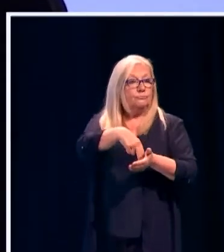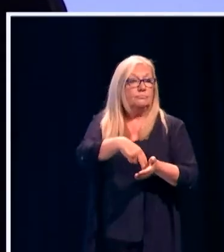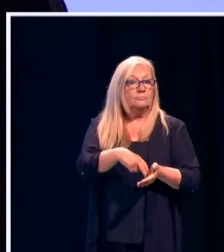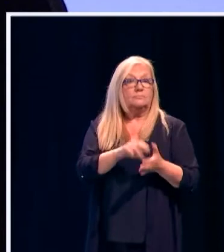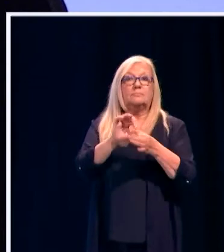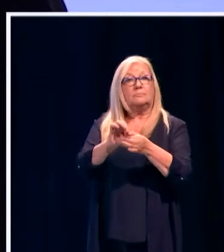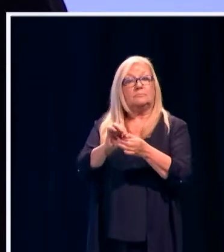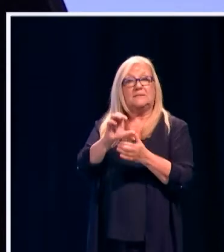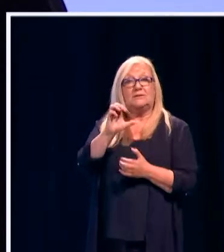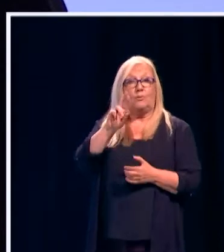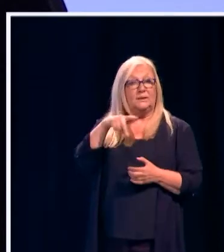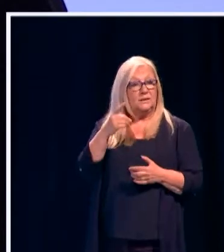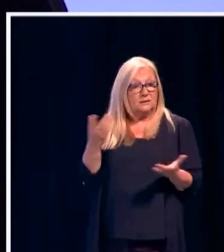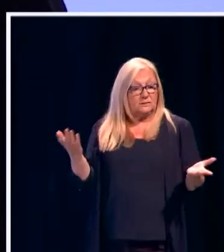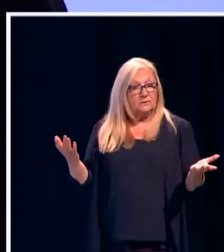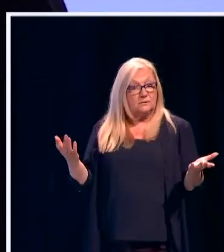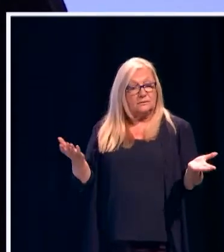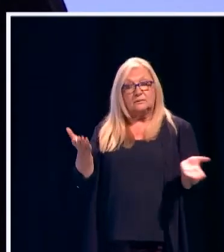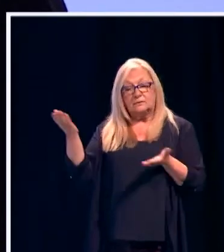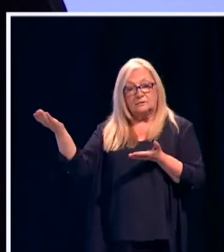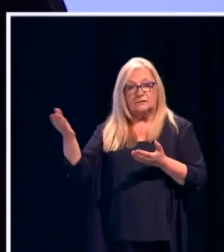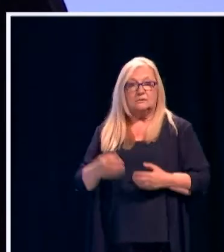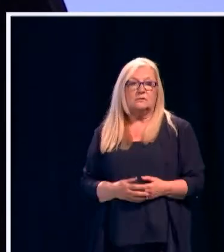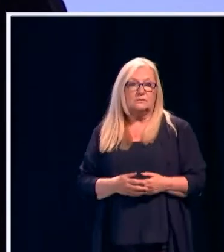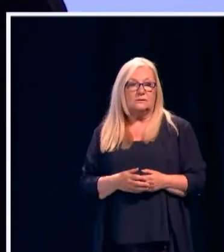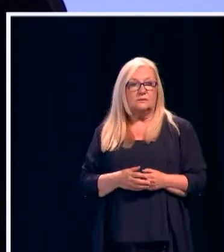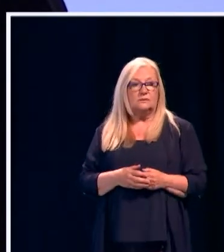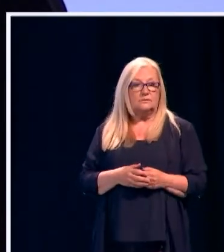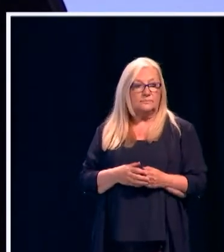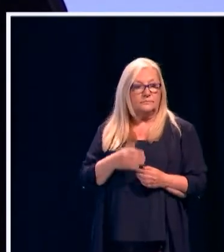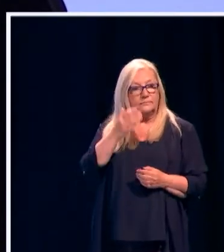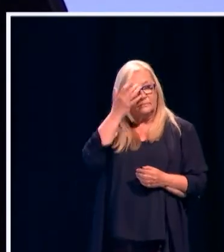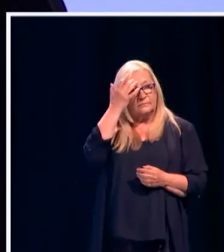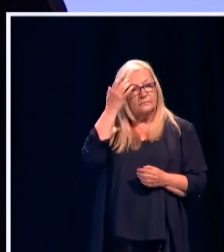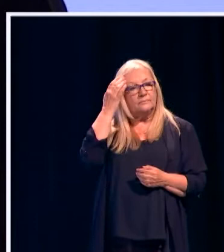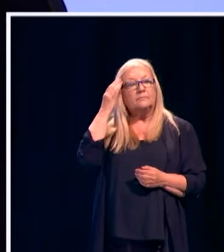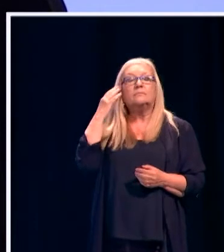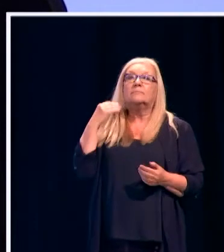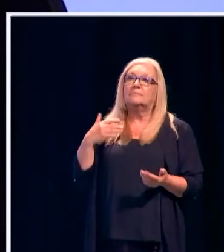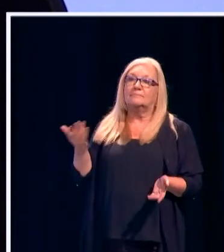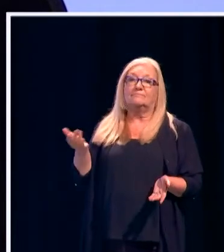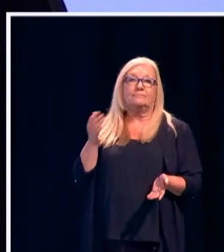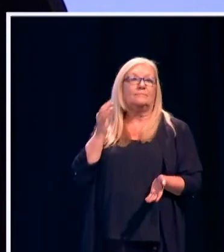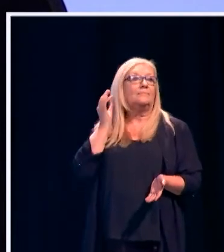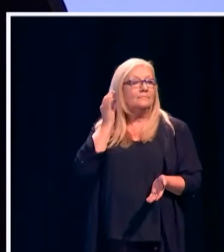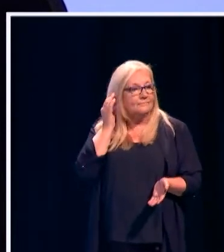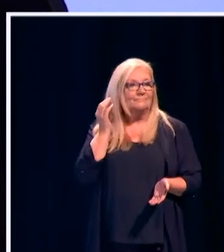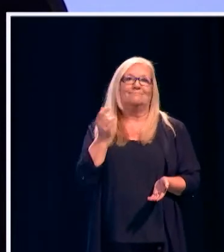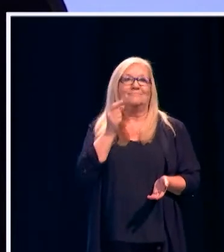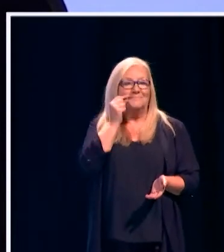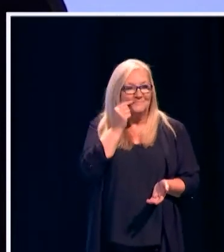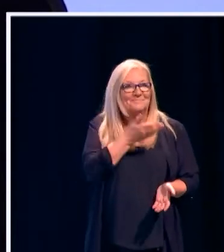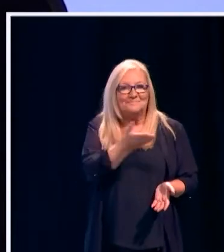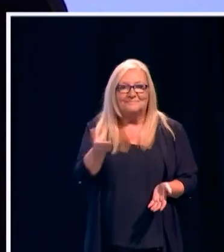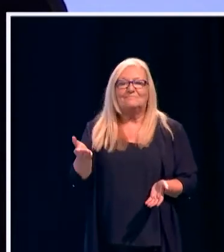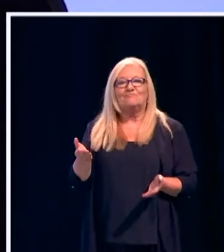CRPD? The floor is yours. Thank you. Dear ladies and gentlemen, good afternoon.